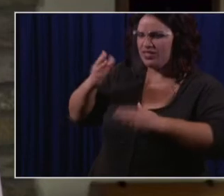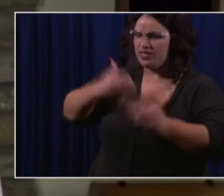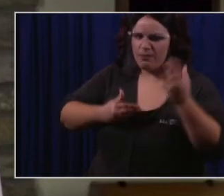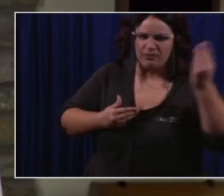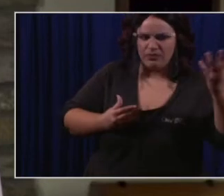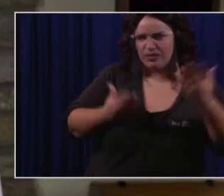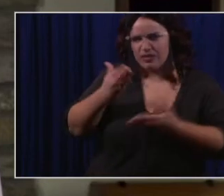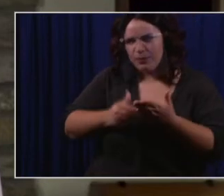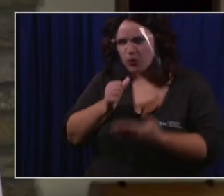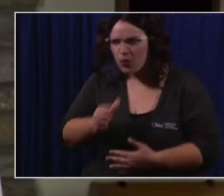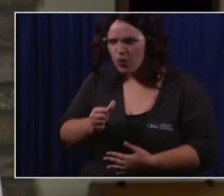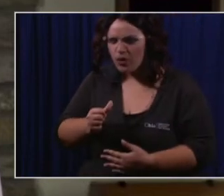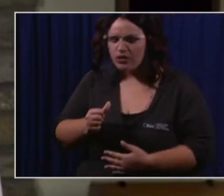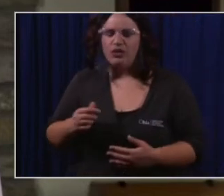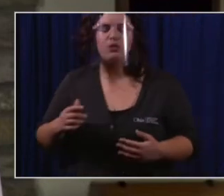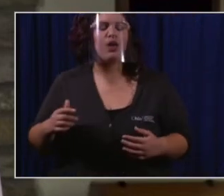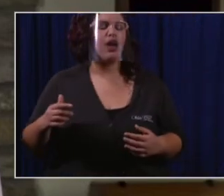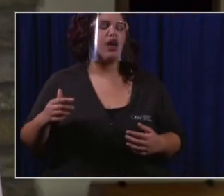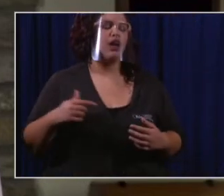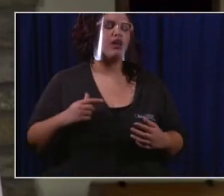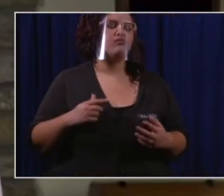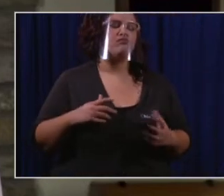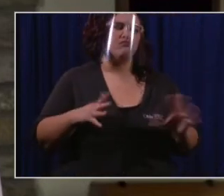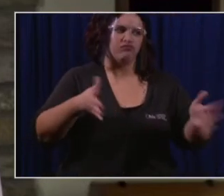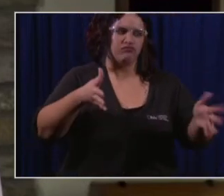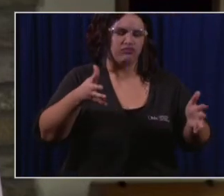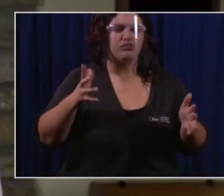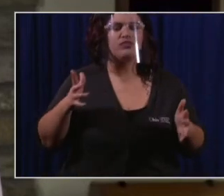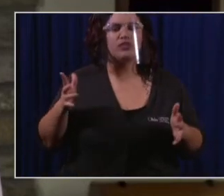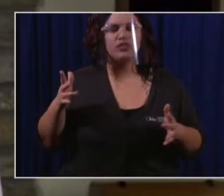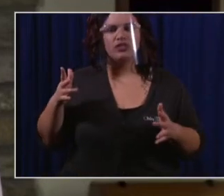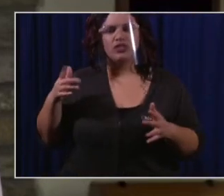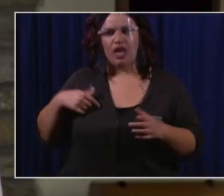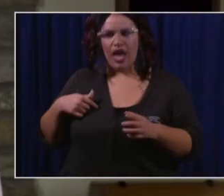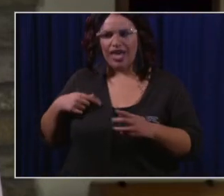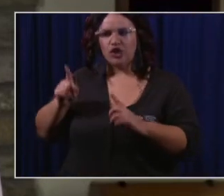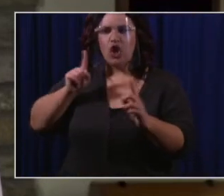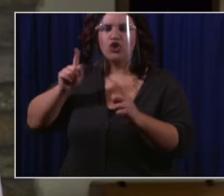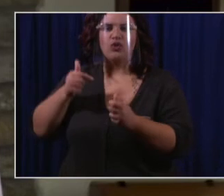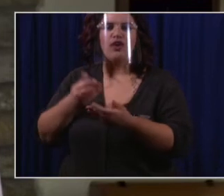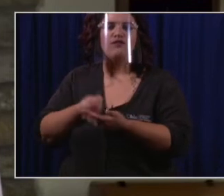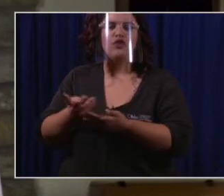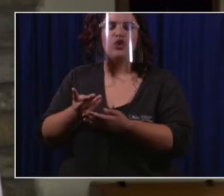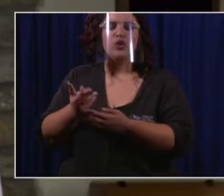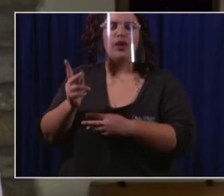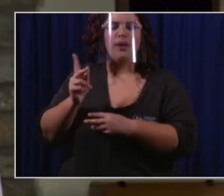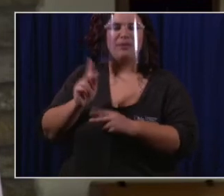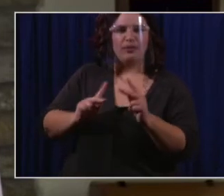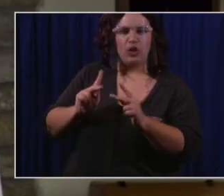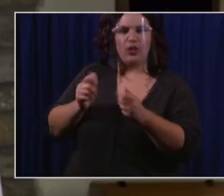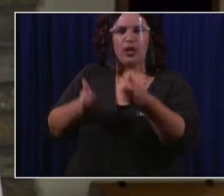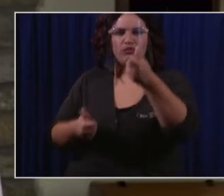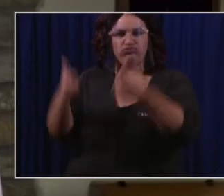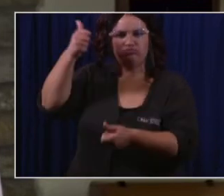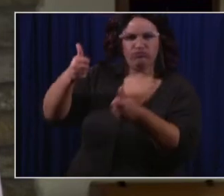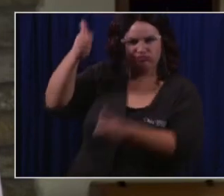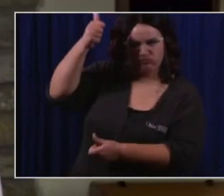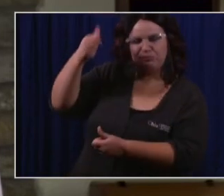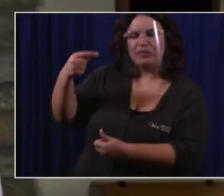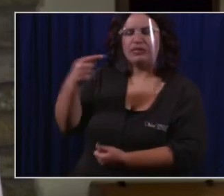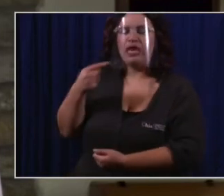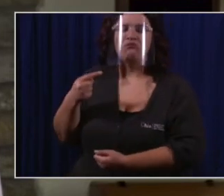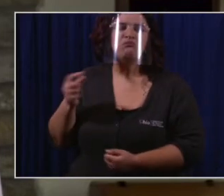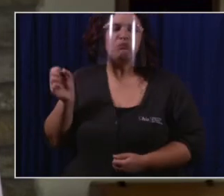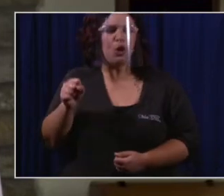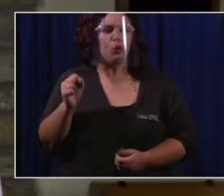to a couple of administrators who said they are putting out one call. So there is some complaining about it, but I'm trying to nail